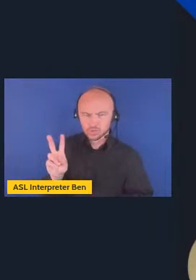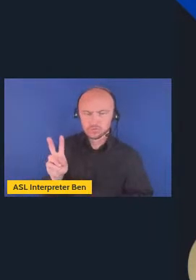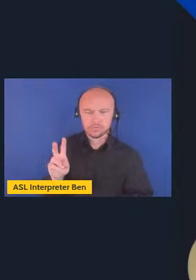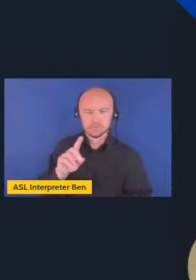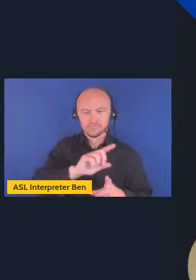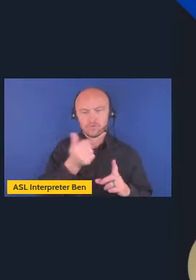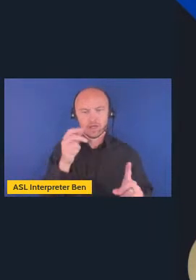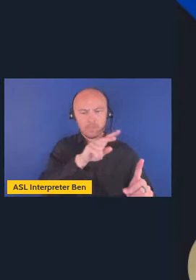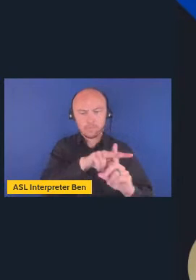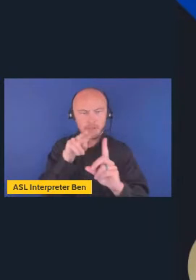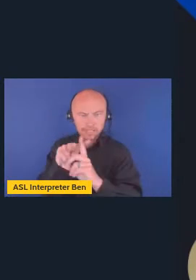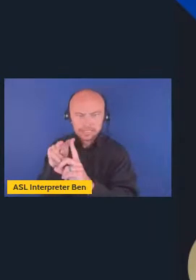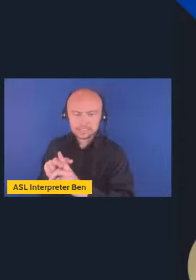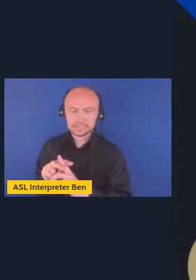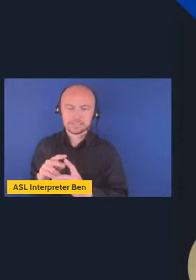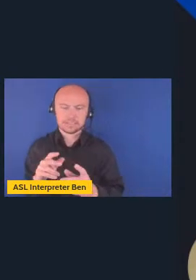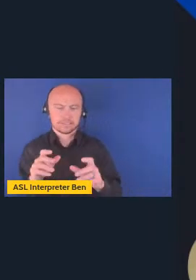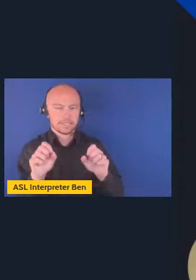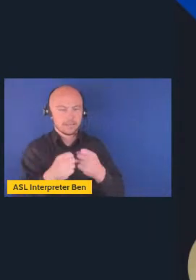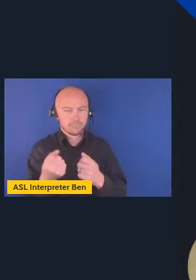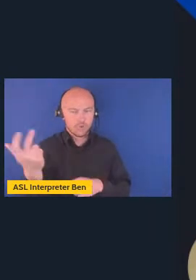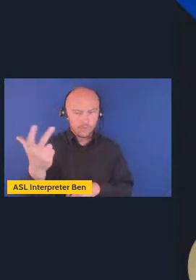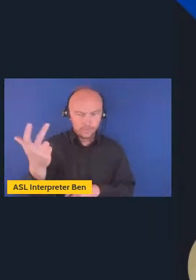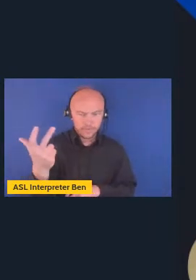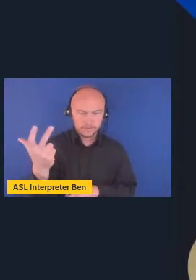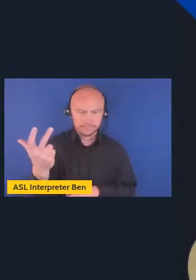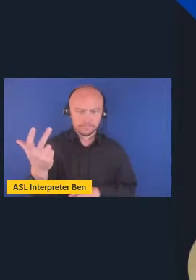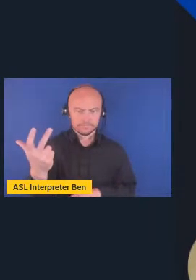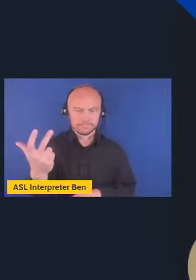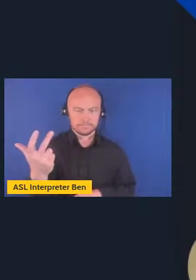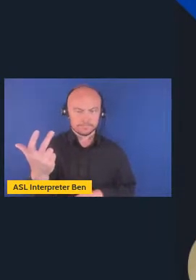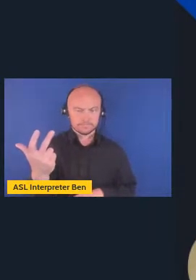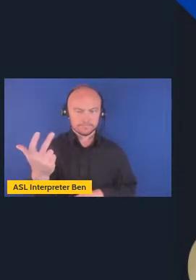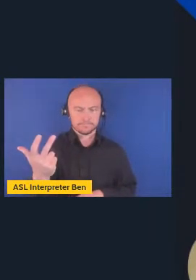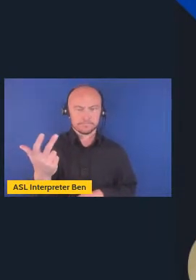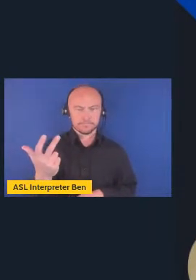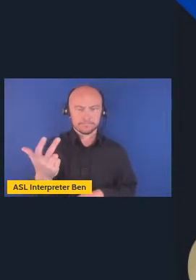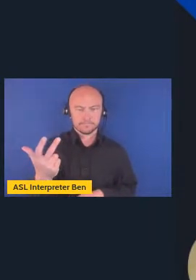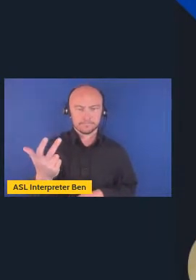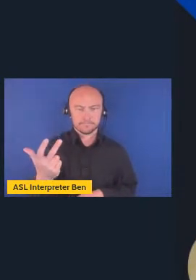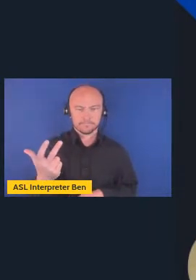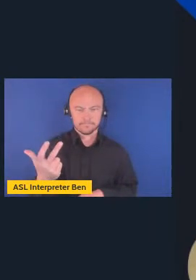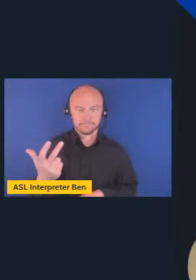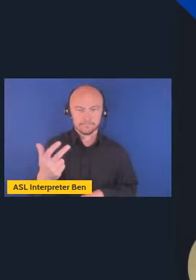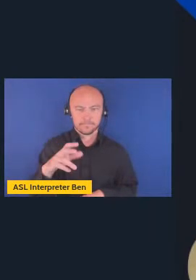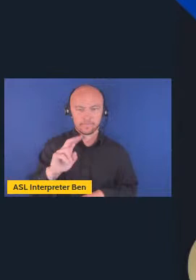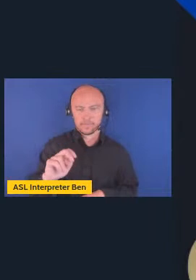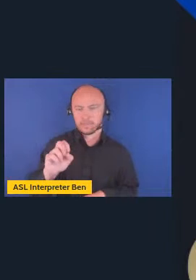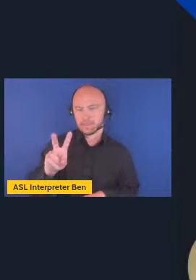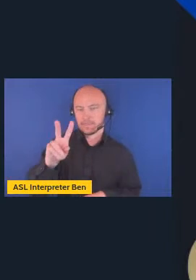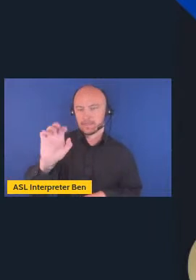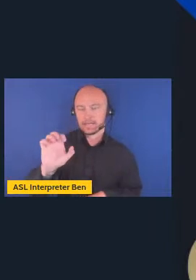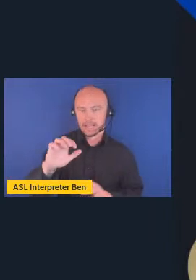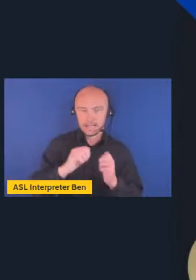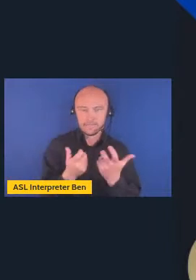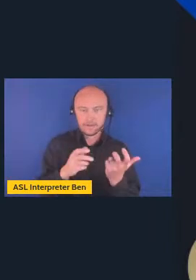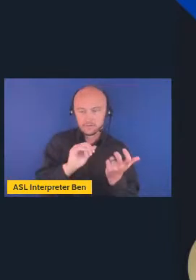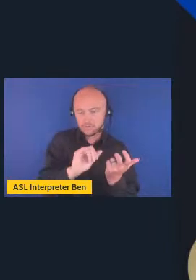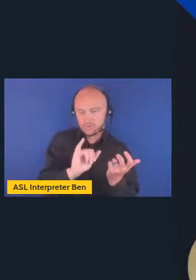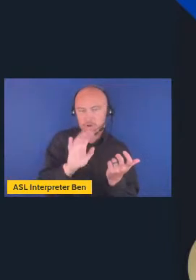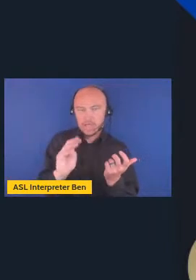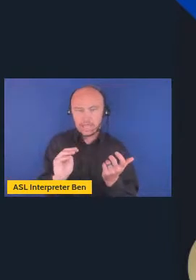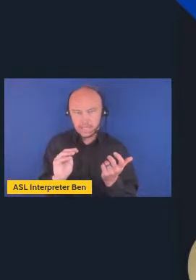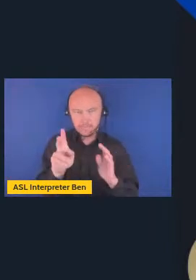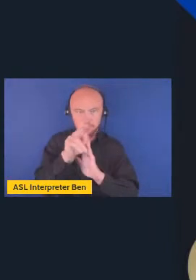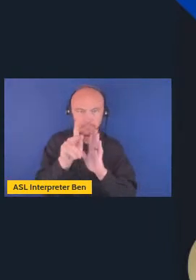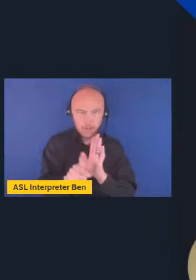plugins also sometimes broke with version 3, and so and then the native way of doing IAM policies kind of relied